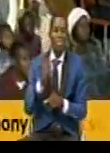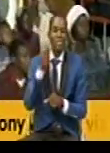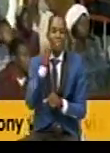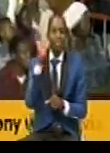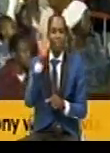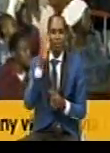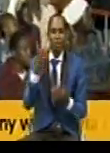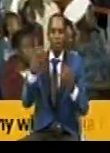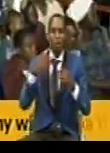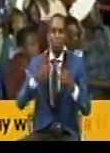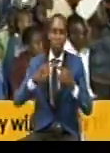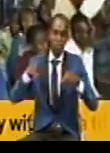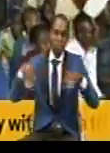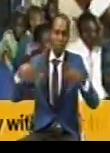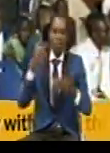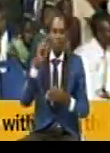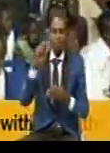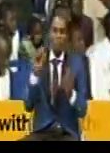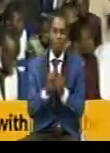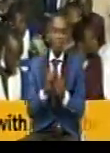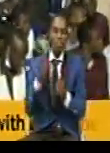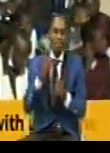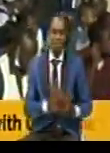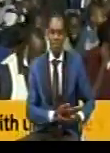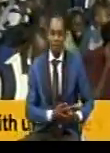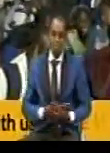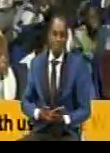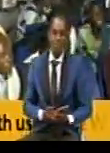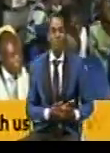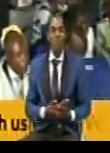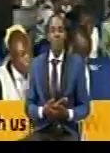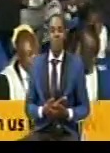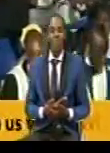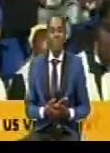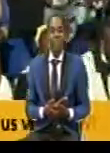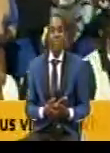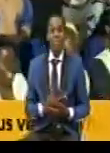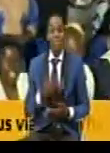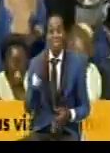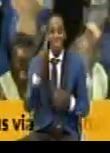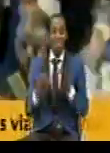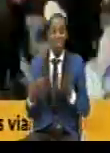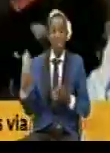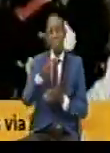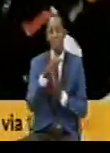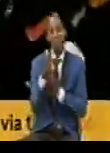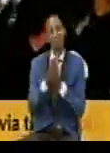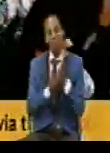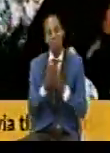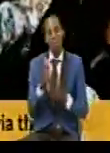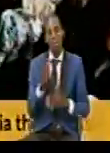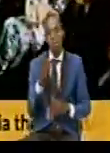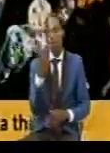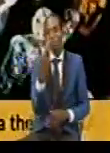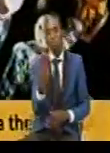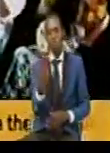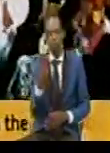By this time next year, she will come to testify with the child. If they